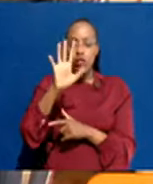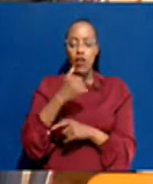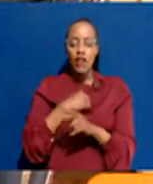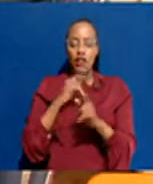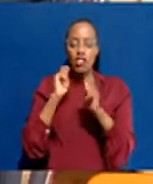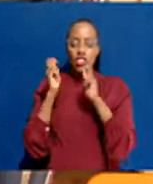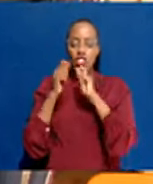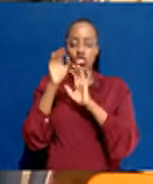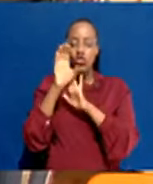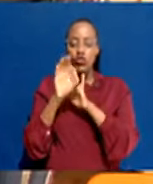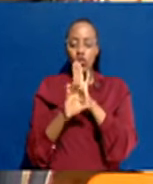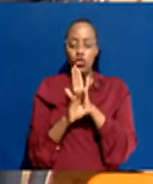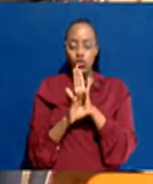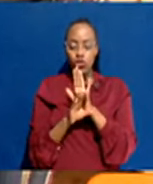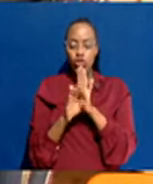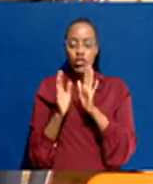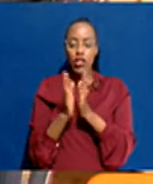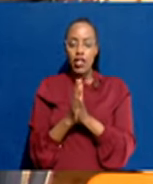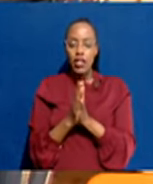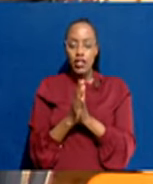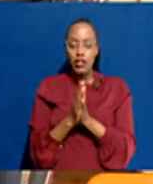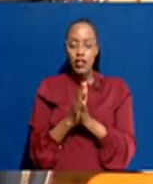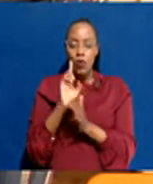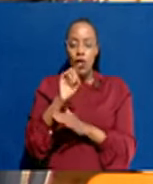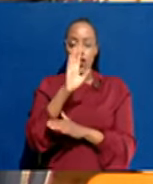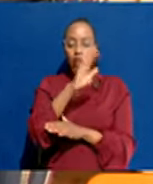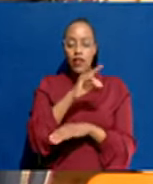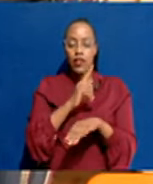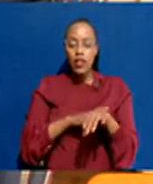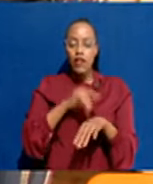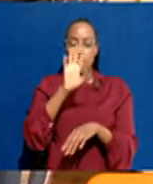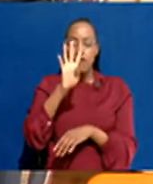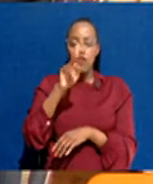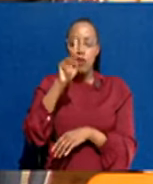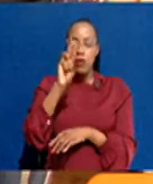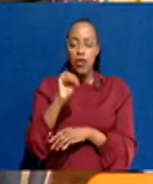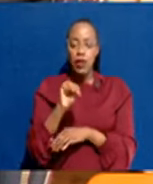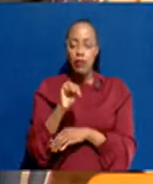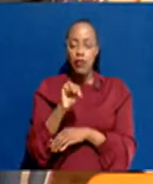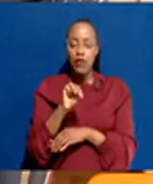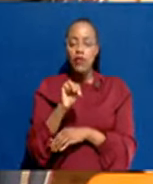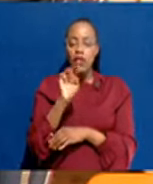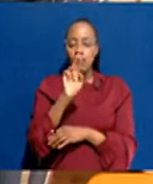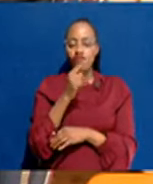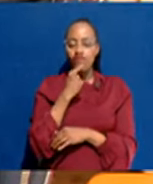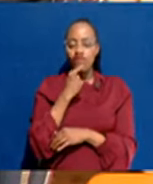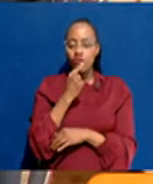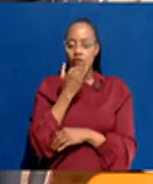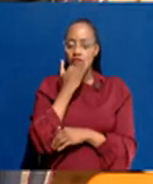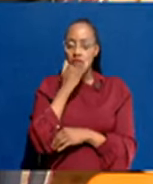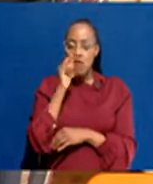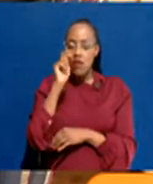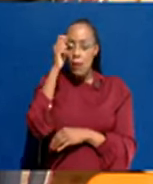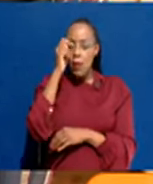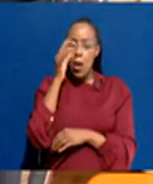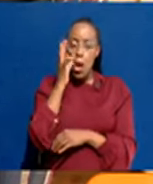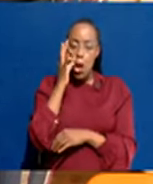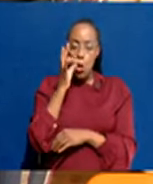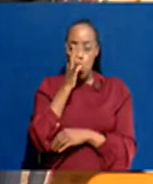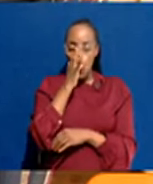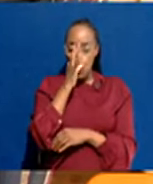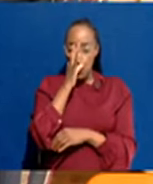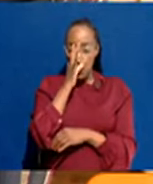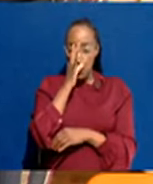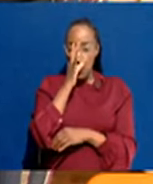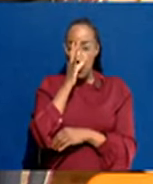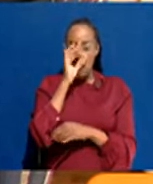referendum. Yes. And one afternoon, 4 p.m., if I remember it correctly, President Kibaki goes on television and fires